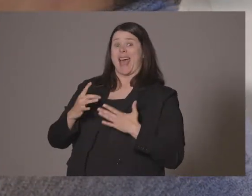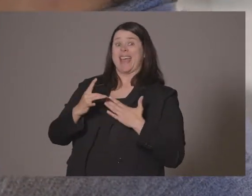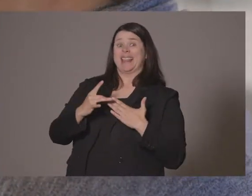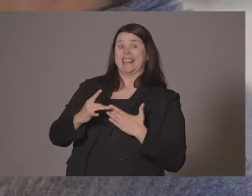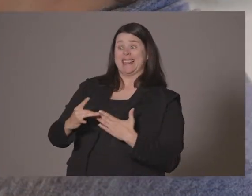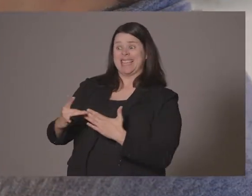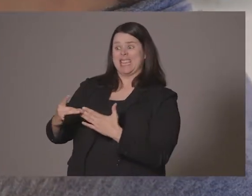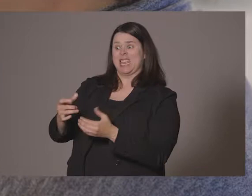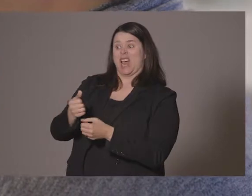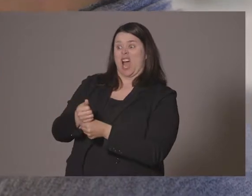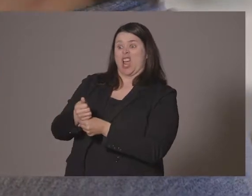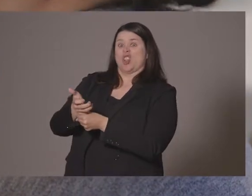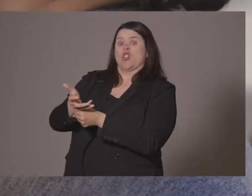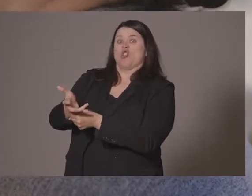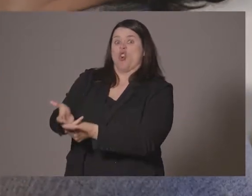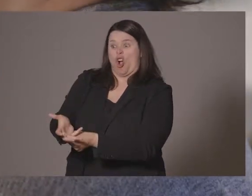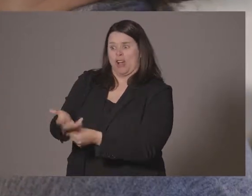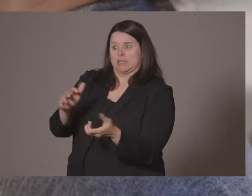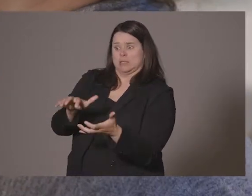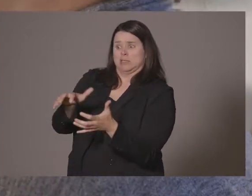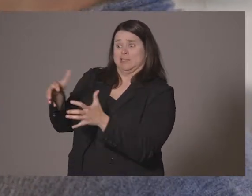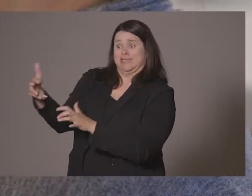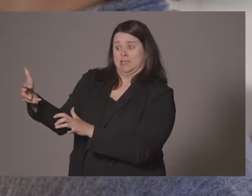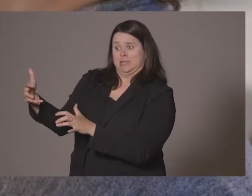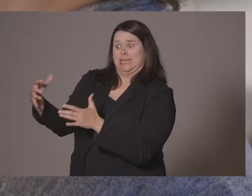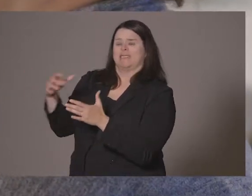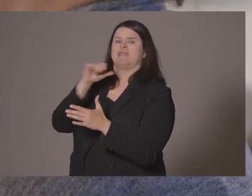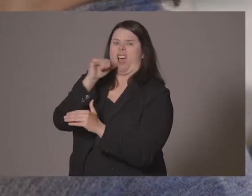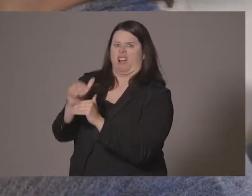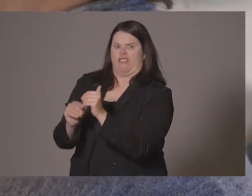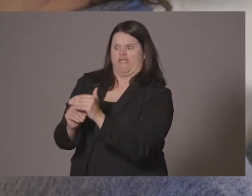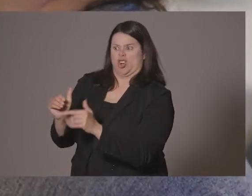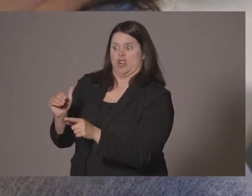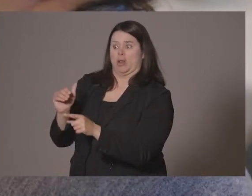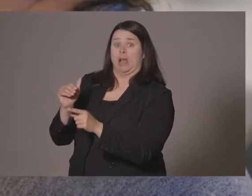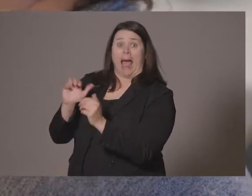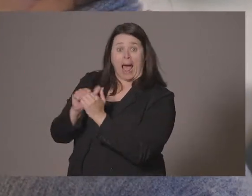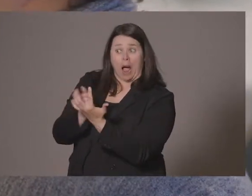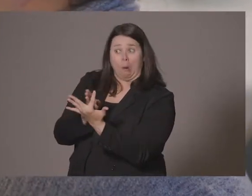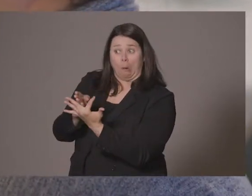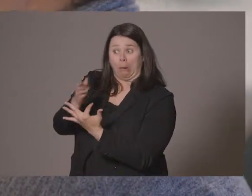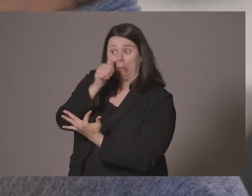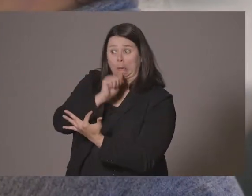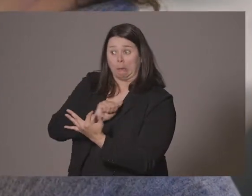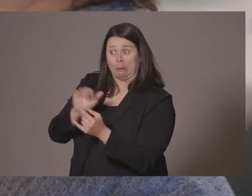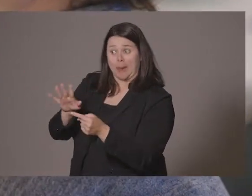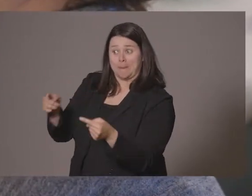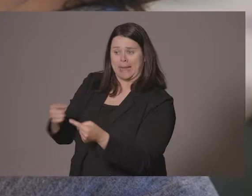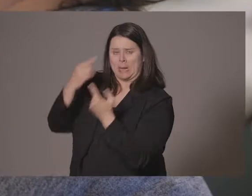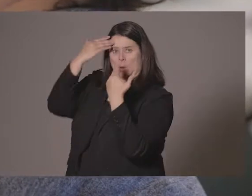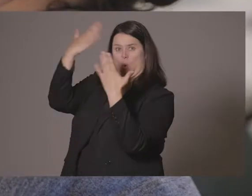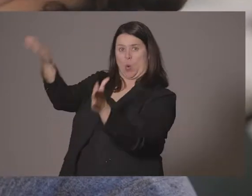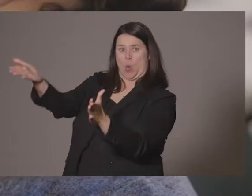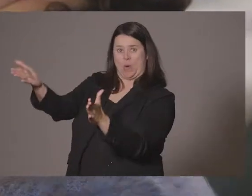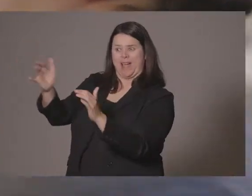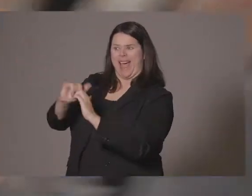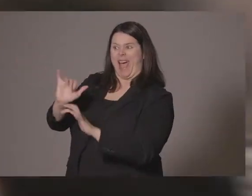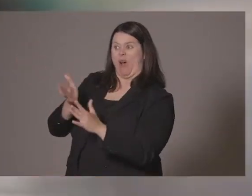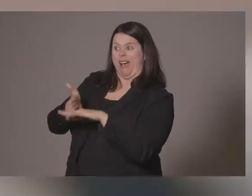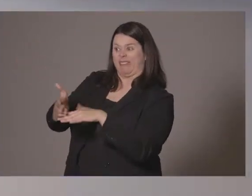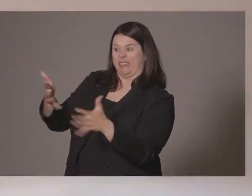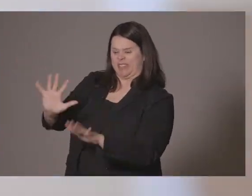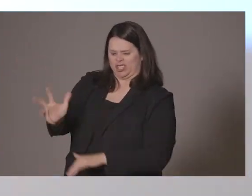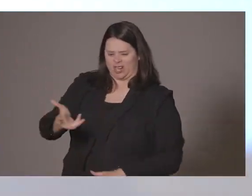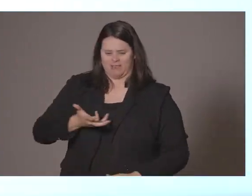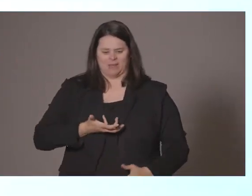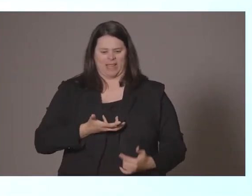not knowing like the pathway through, and that you are about to cause that, mm-hmm. and then have to like hold it afterwards too.